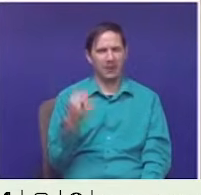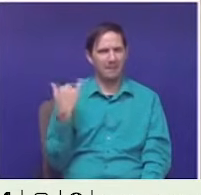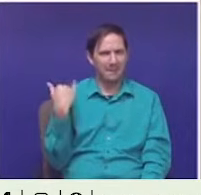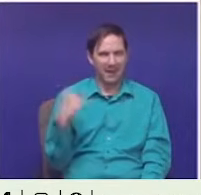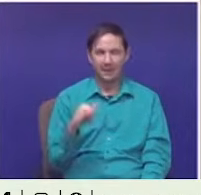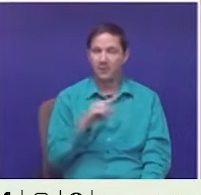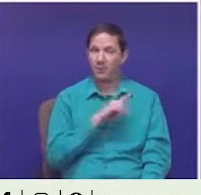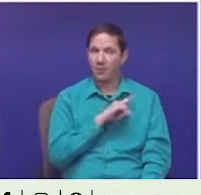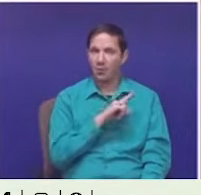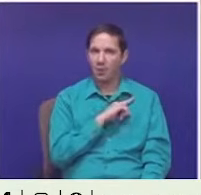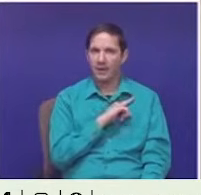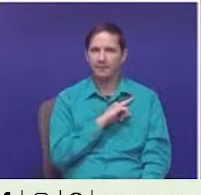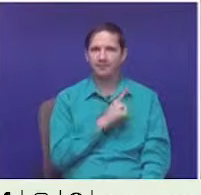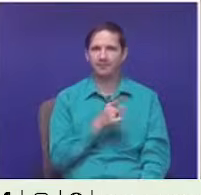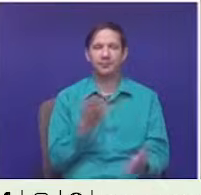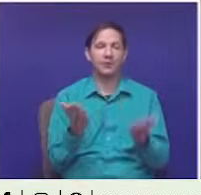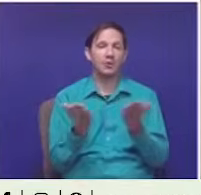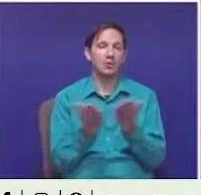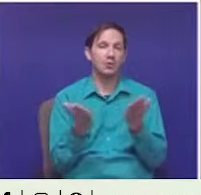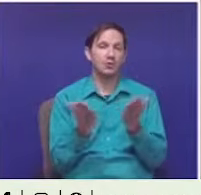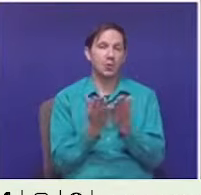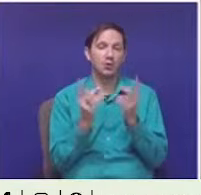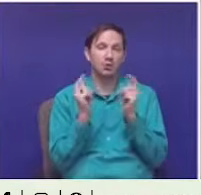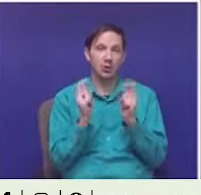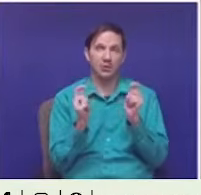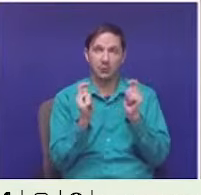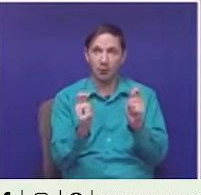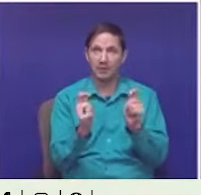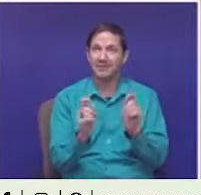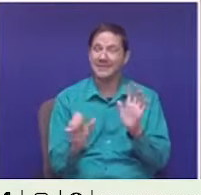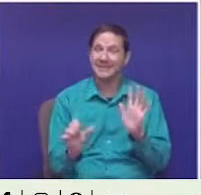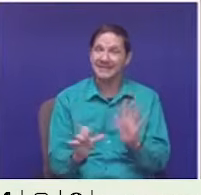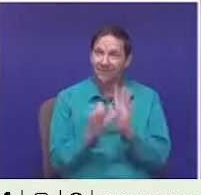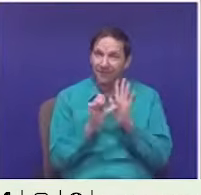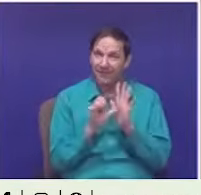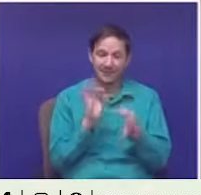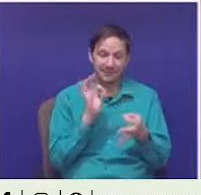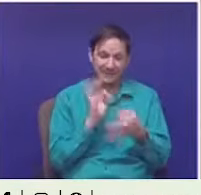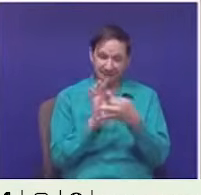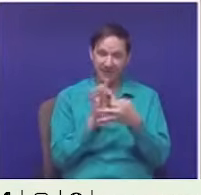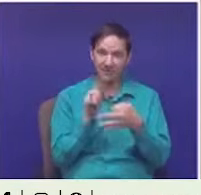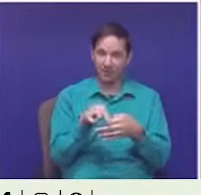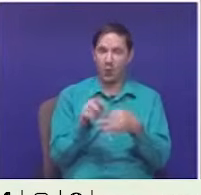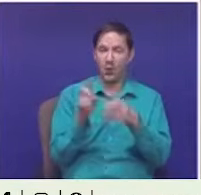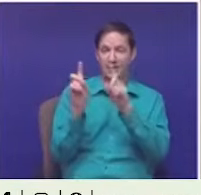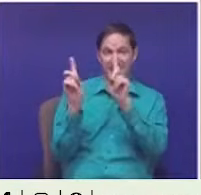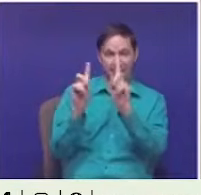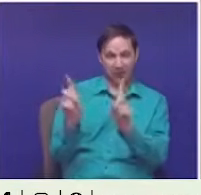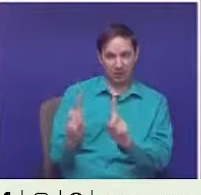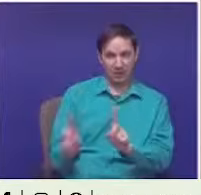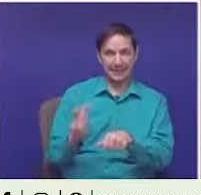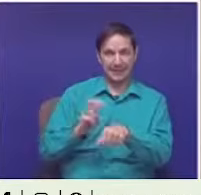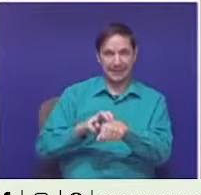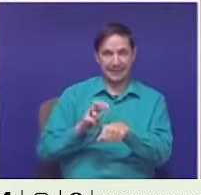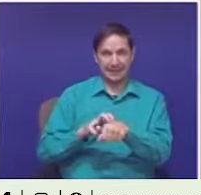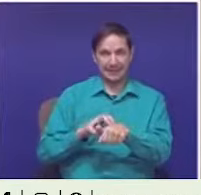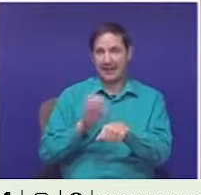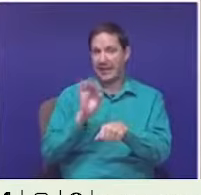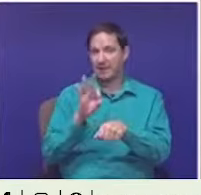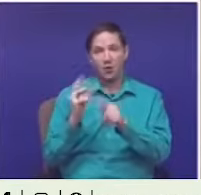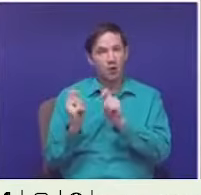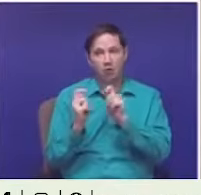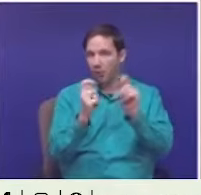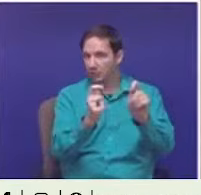as I said, scholar transport for learners with special learning needs sometimes means exclusion versus